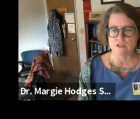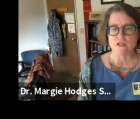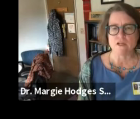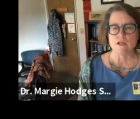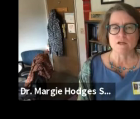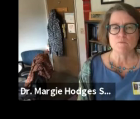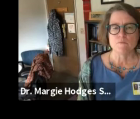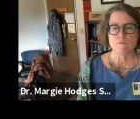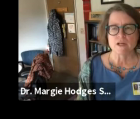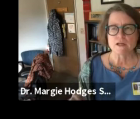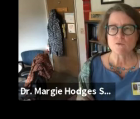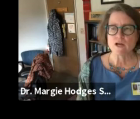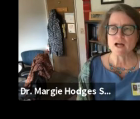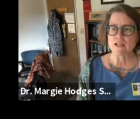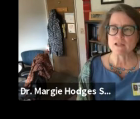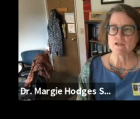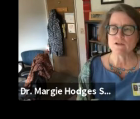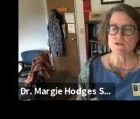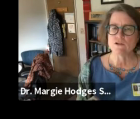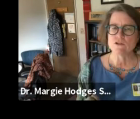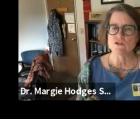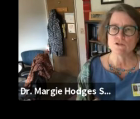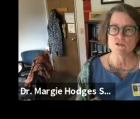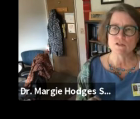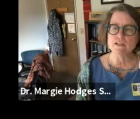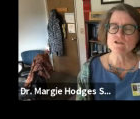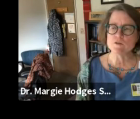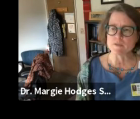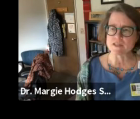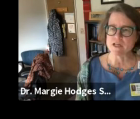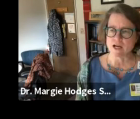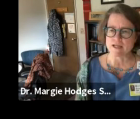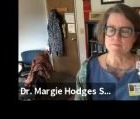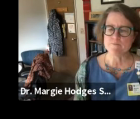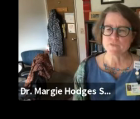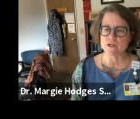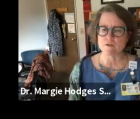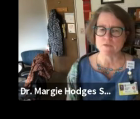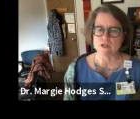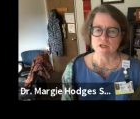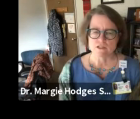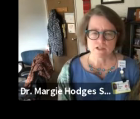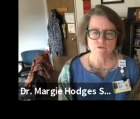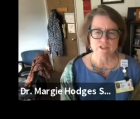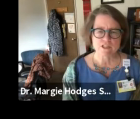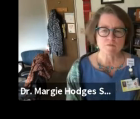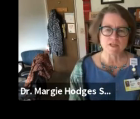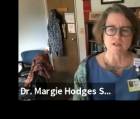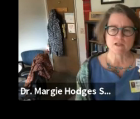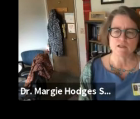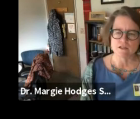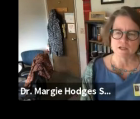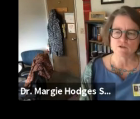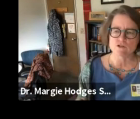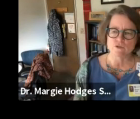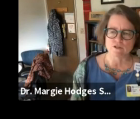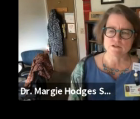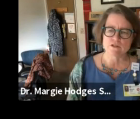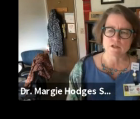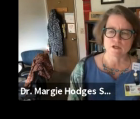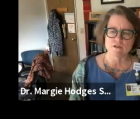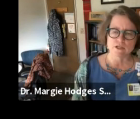reasons. And I want to highlight the leadership at the time, Dr. Rich Demi and Dr.